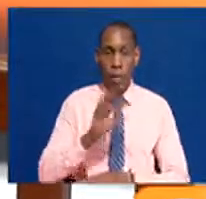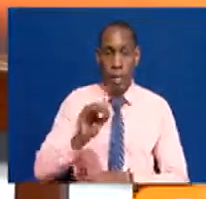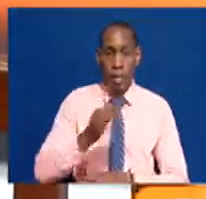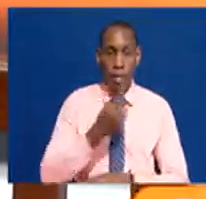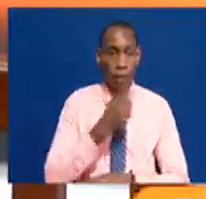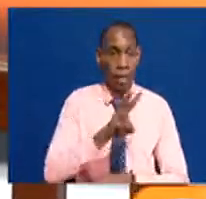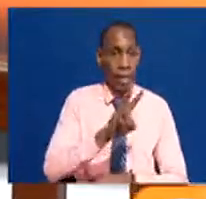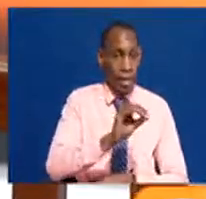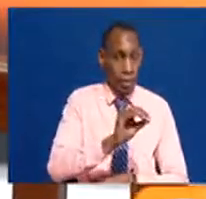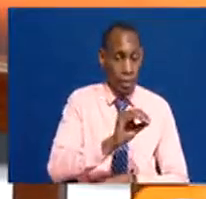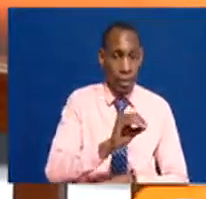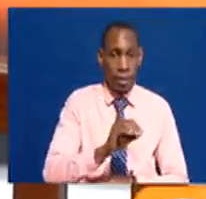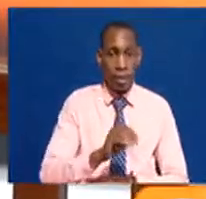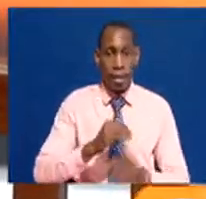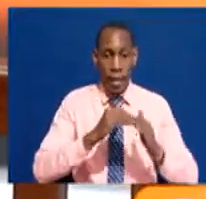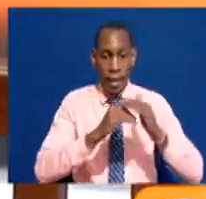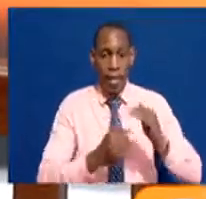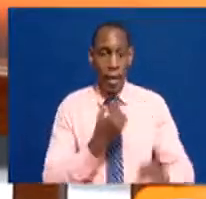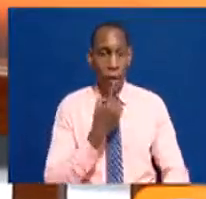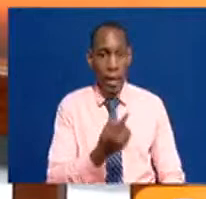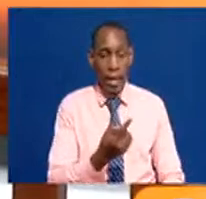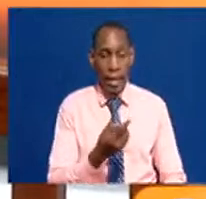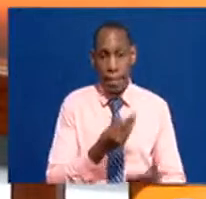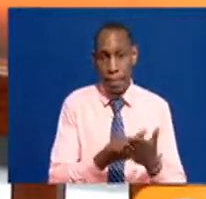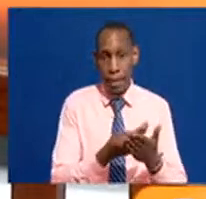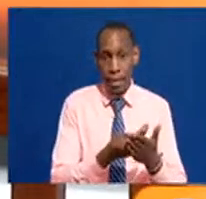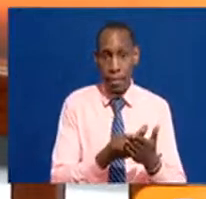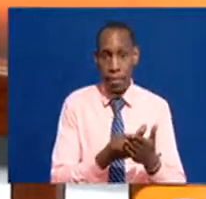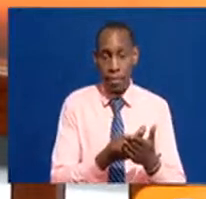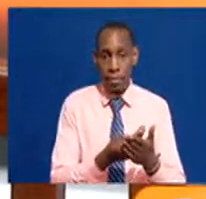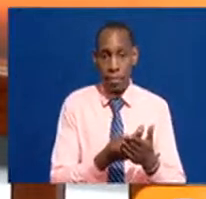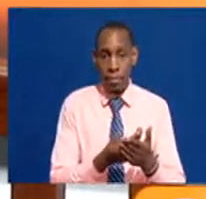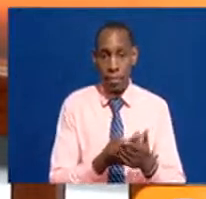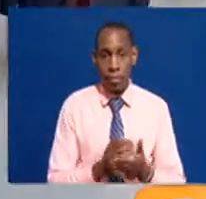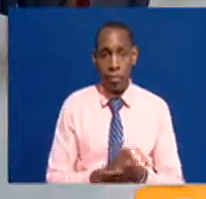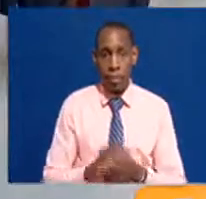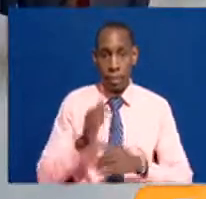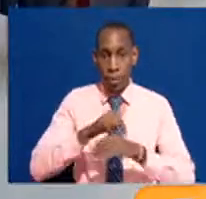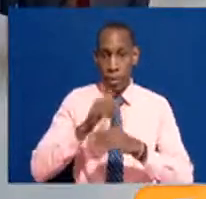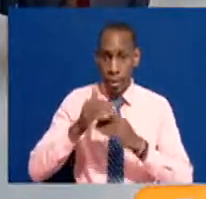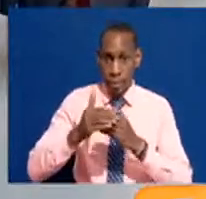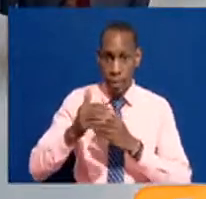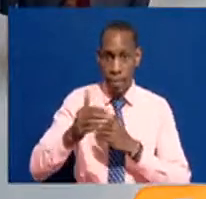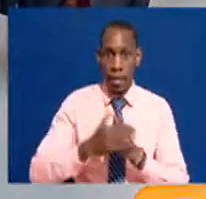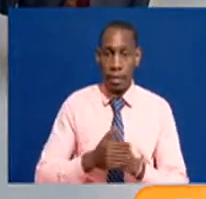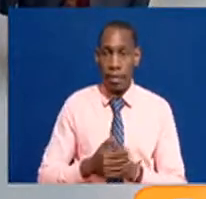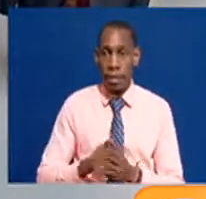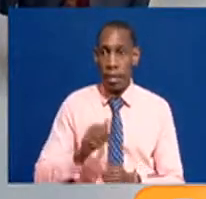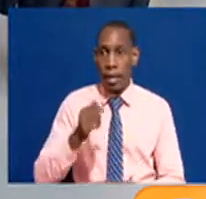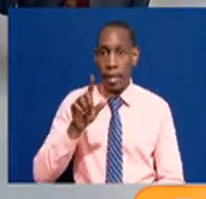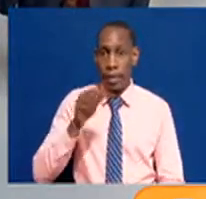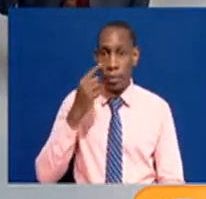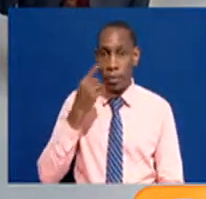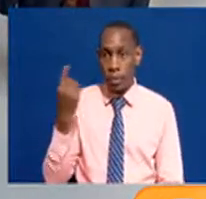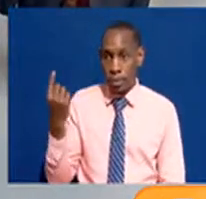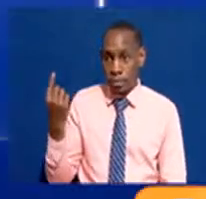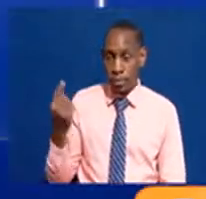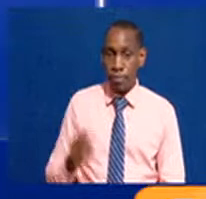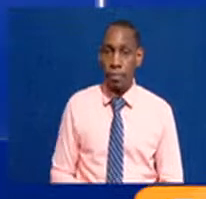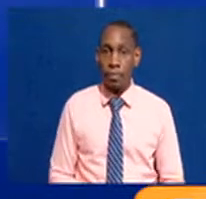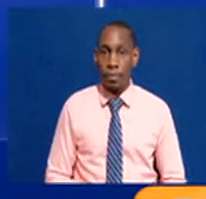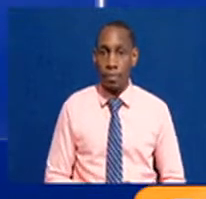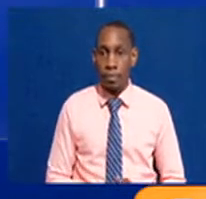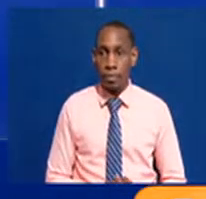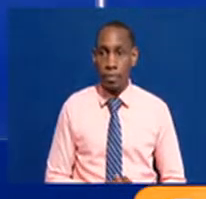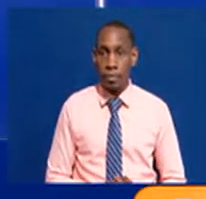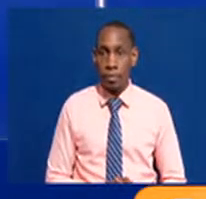120, below 100. Below 100. Yeah, that's what he said with time. Mm. Okay, Jimmy Muraguri once says, please ask Honorable Tabitha